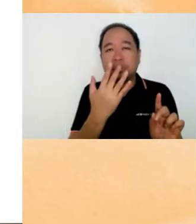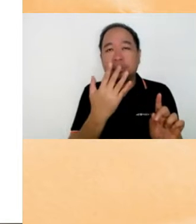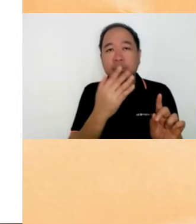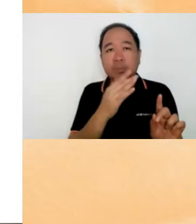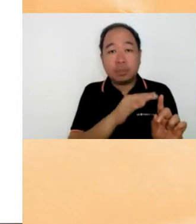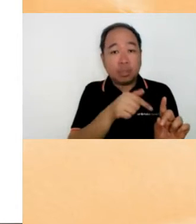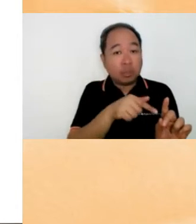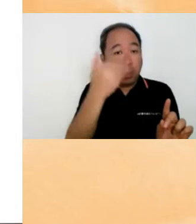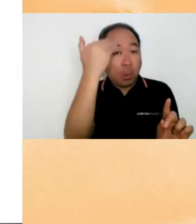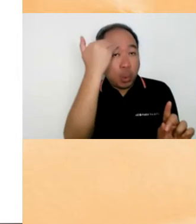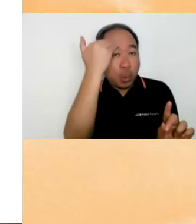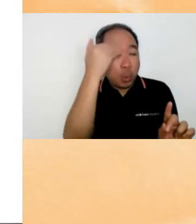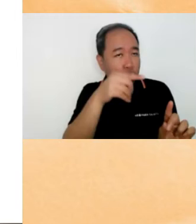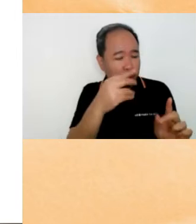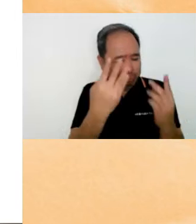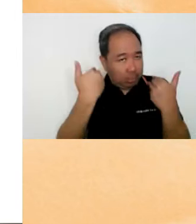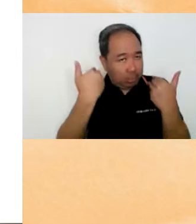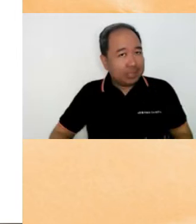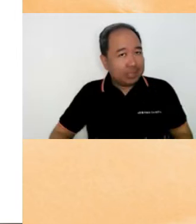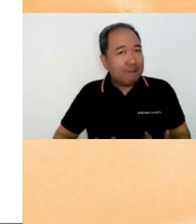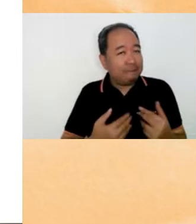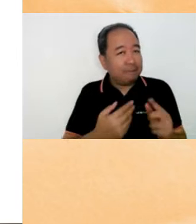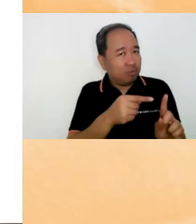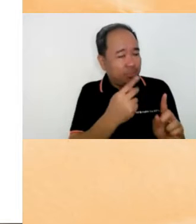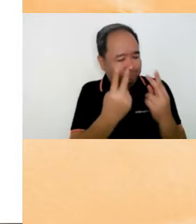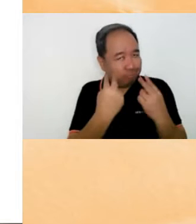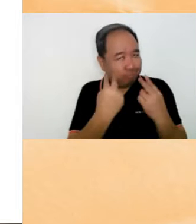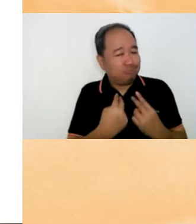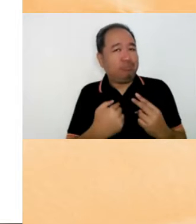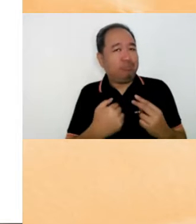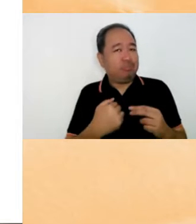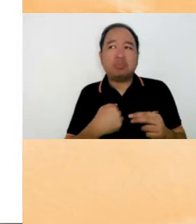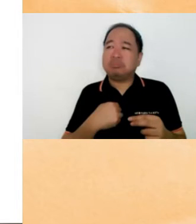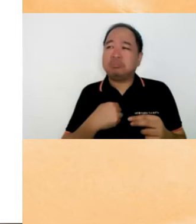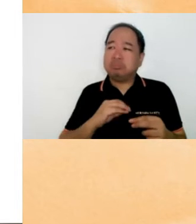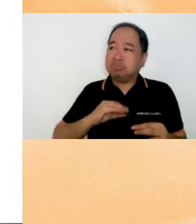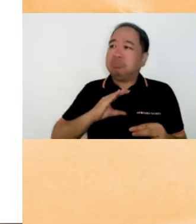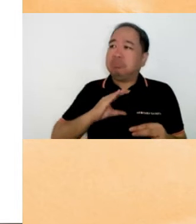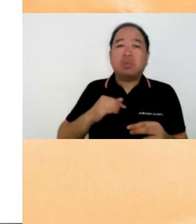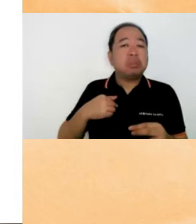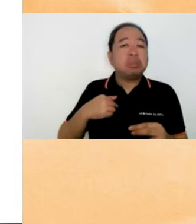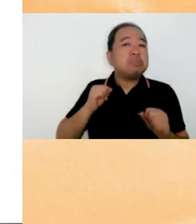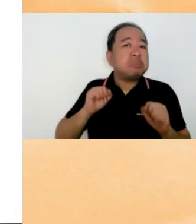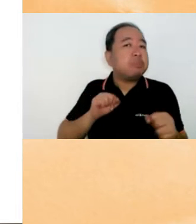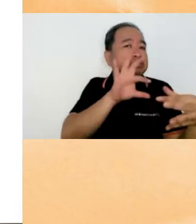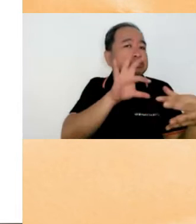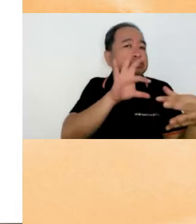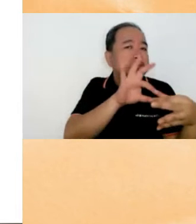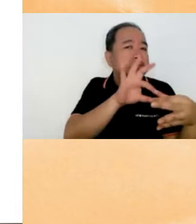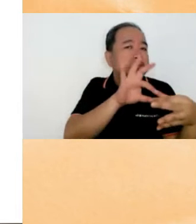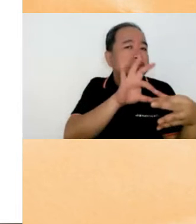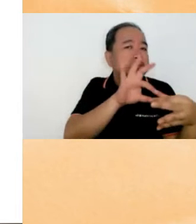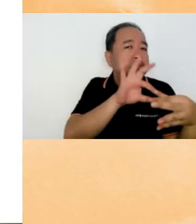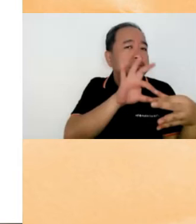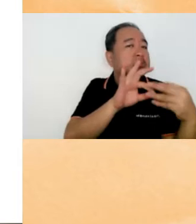to relate to other people on his own because he already has that sense of separateness,